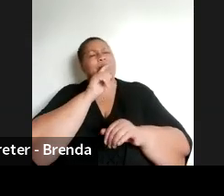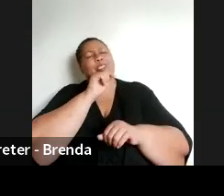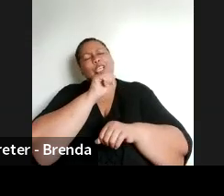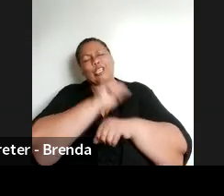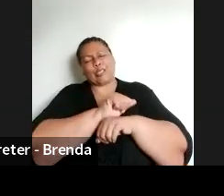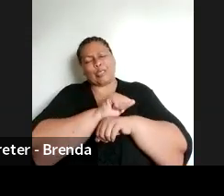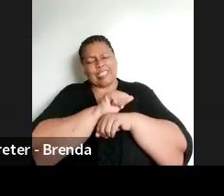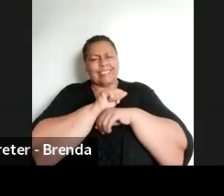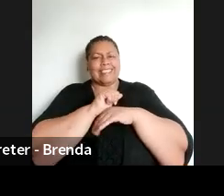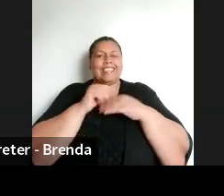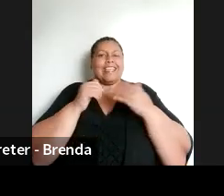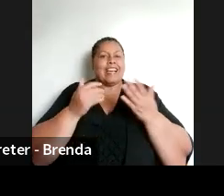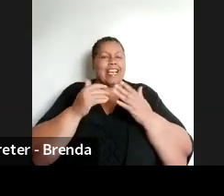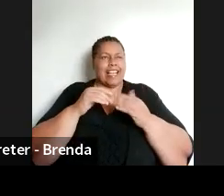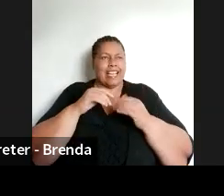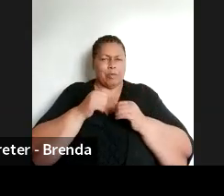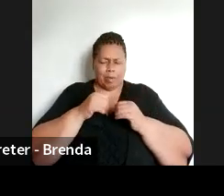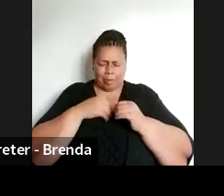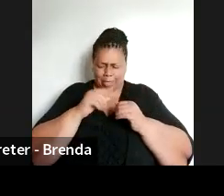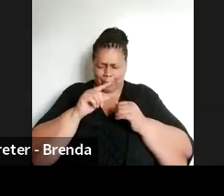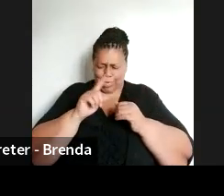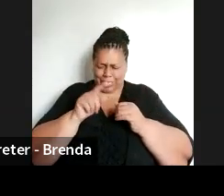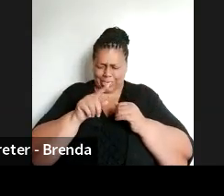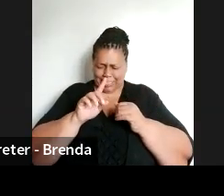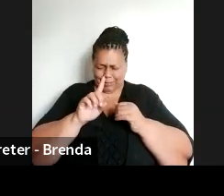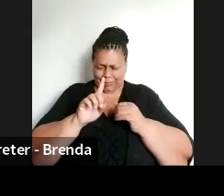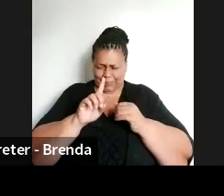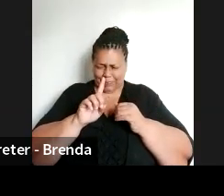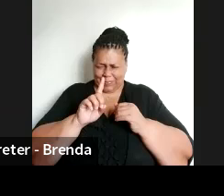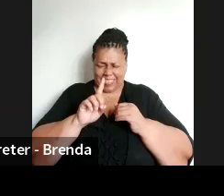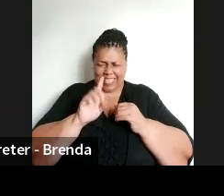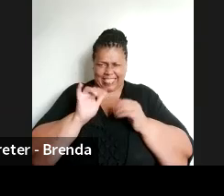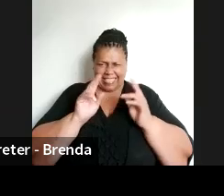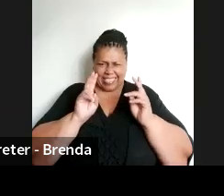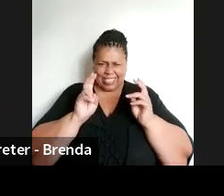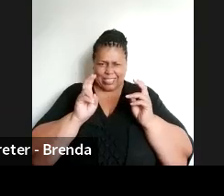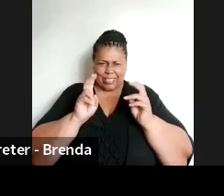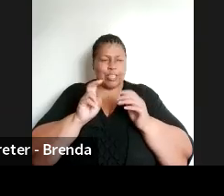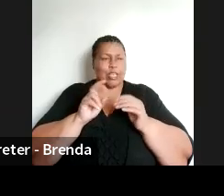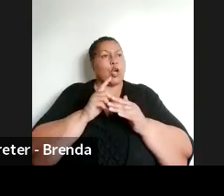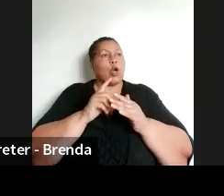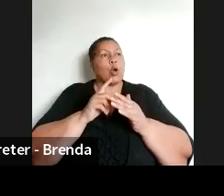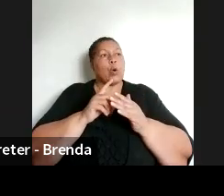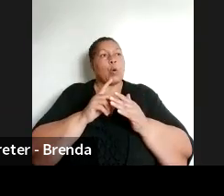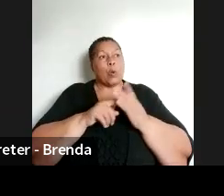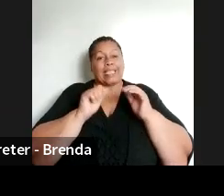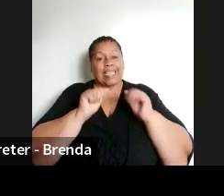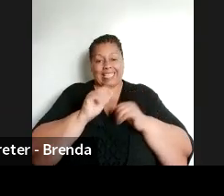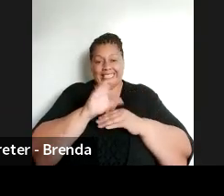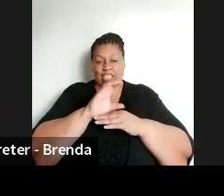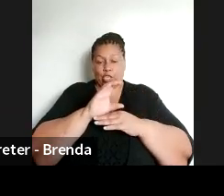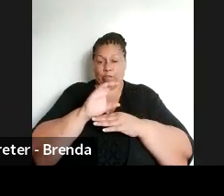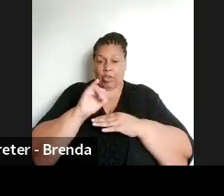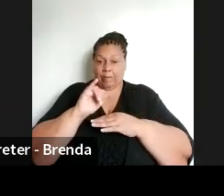absolutely. Now let me remember my question because that's the issue. Now, what can centers for